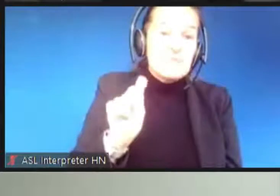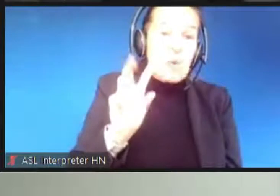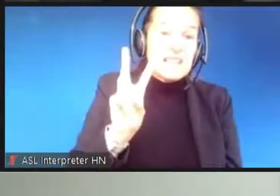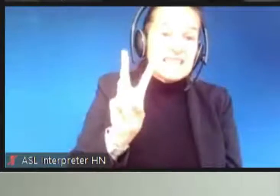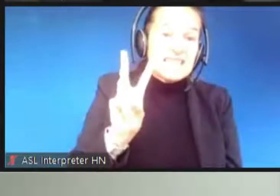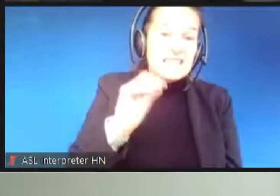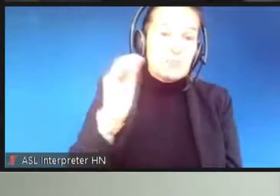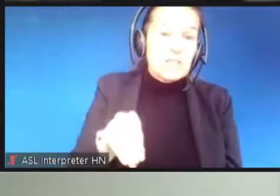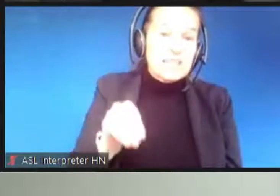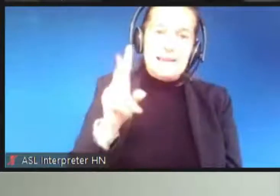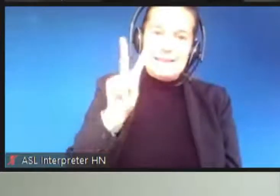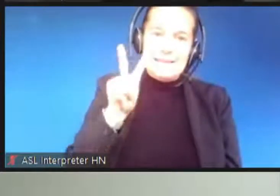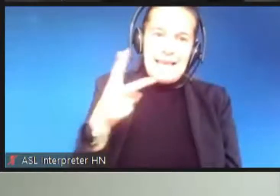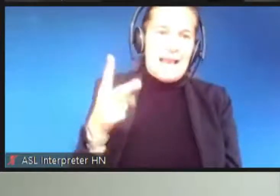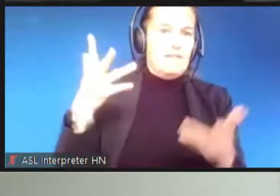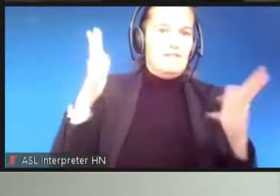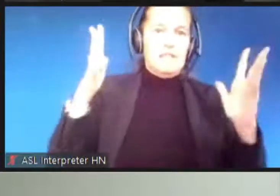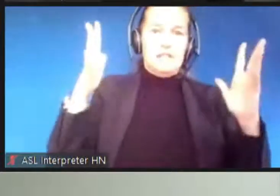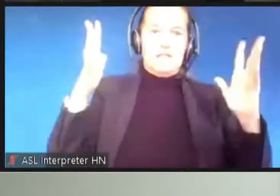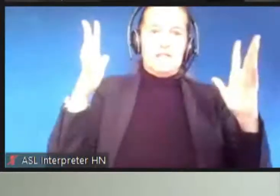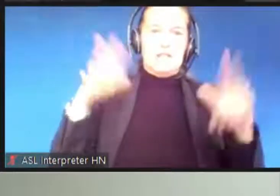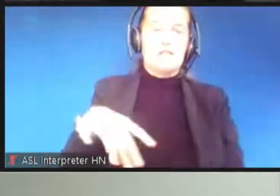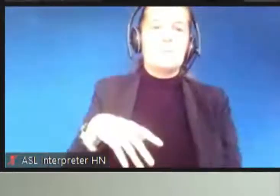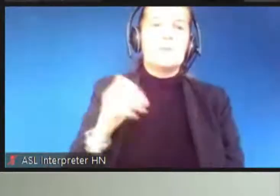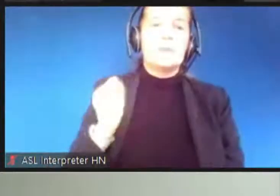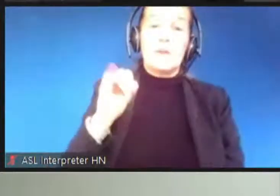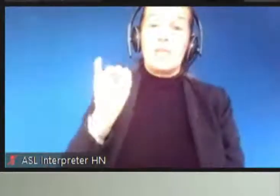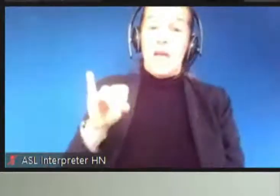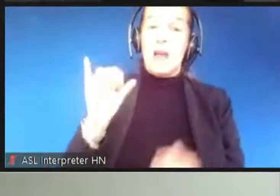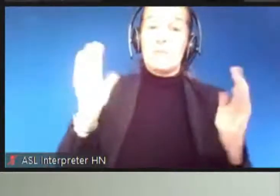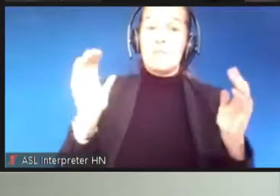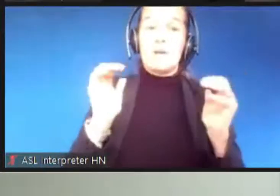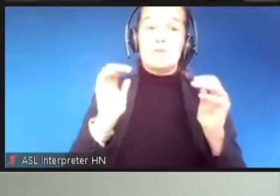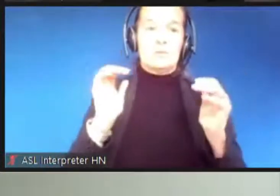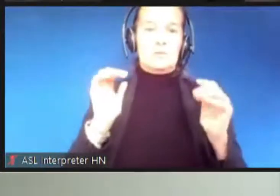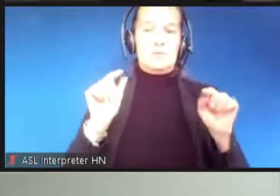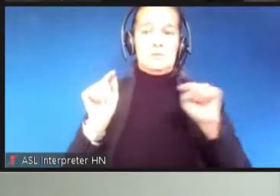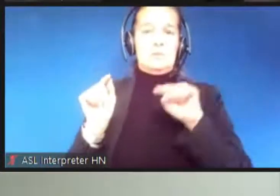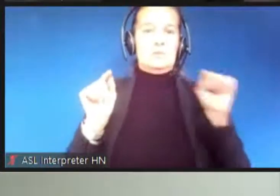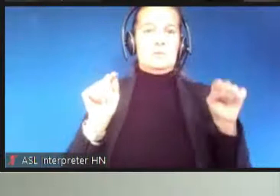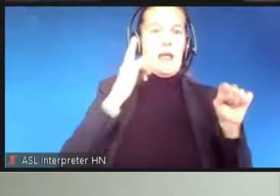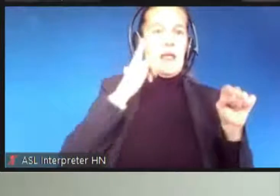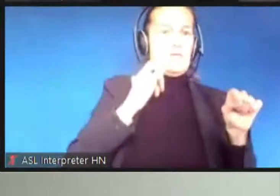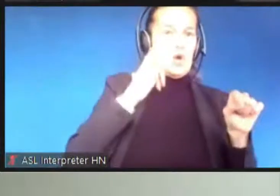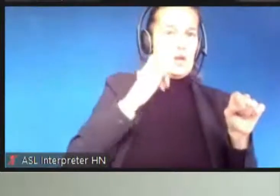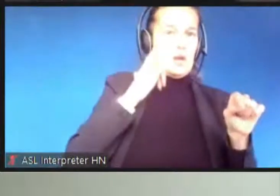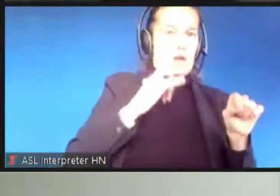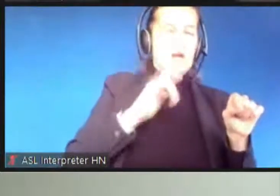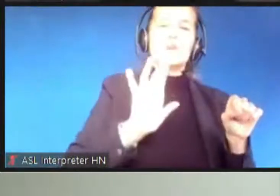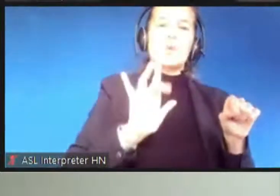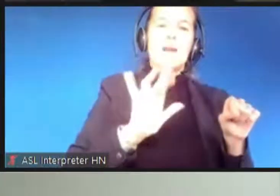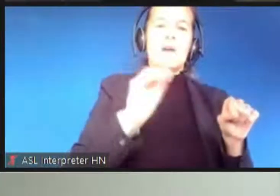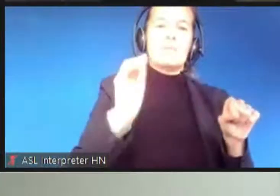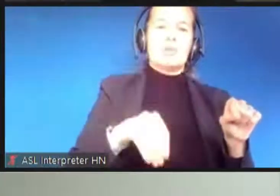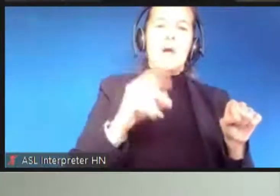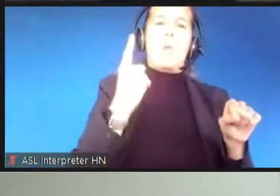19.6% have had a complete series. This compares to California, where 25% had had one